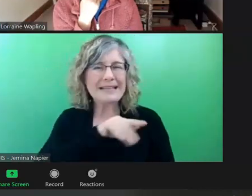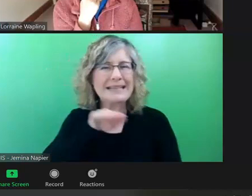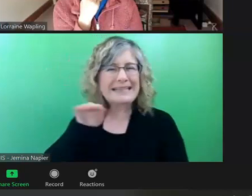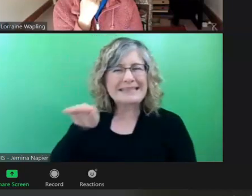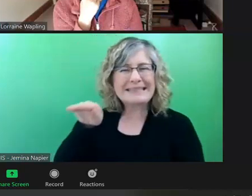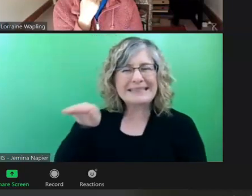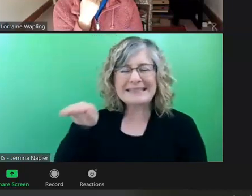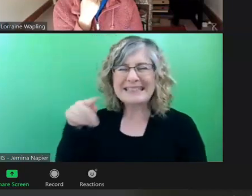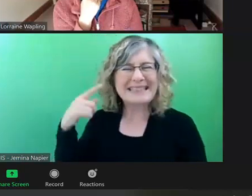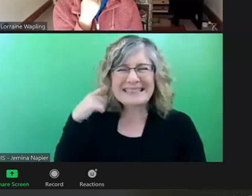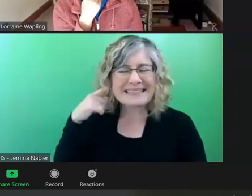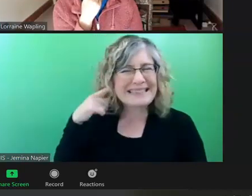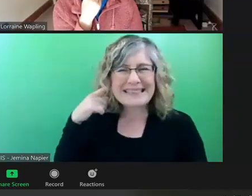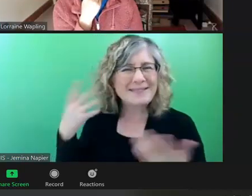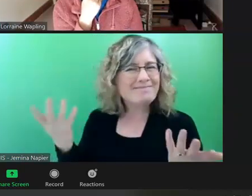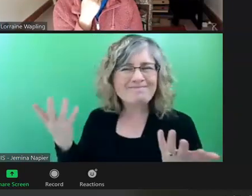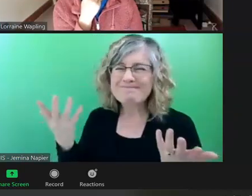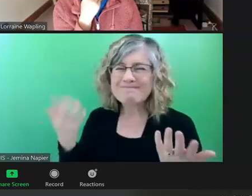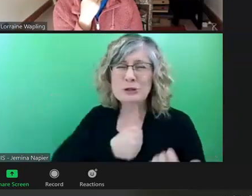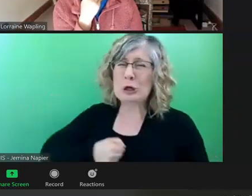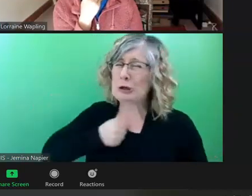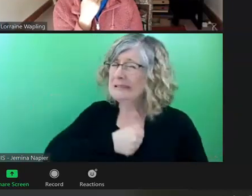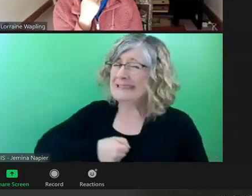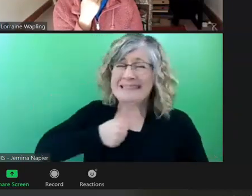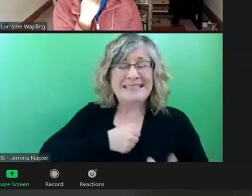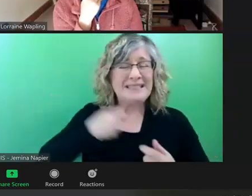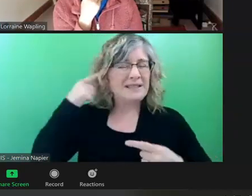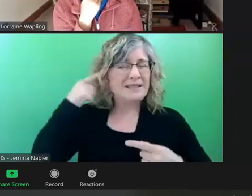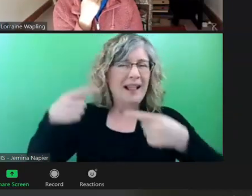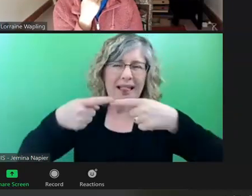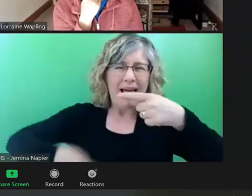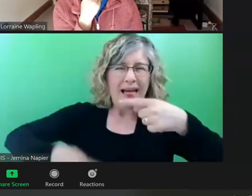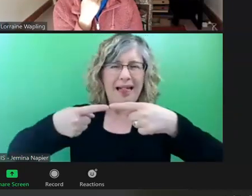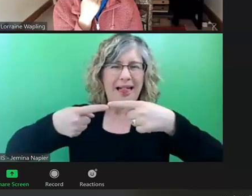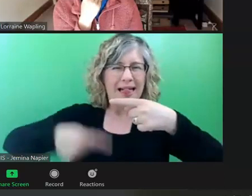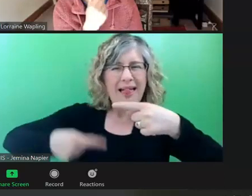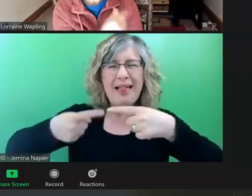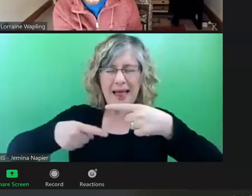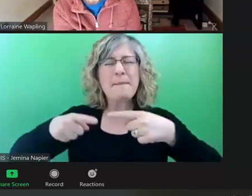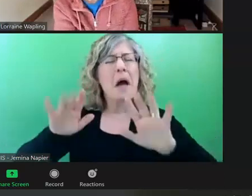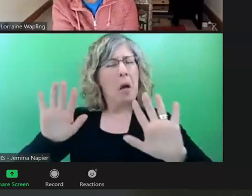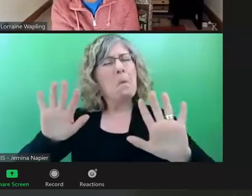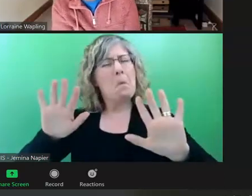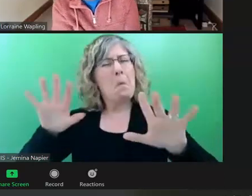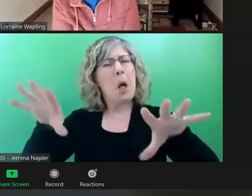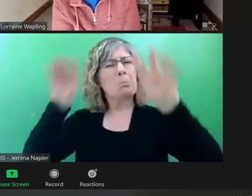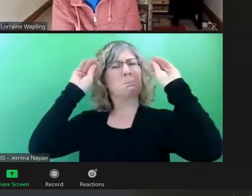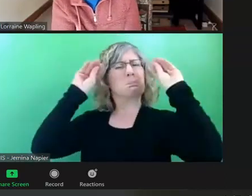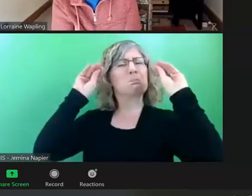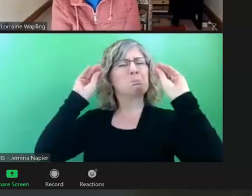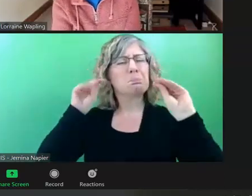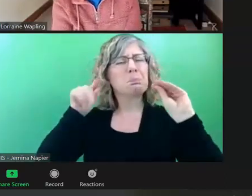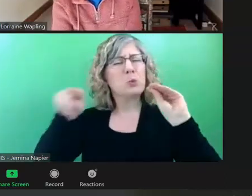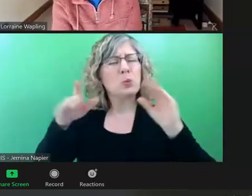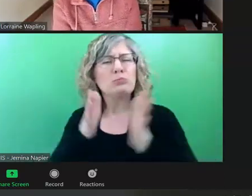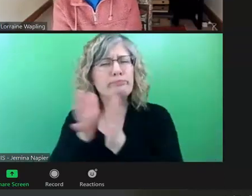Dr. Joyce. I'm really sorry it keeps breaking up, but I think we definitely got most of what you said. And, you